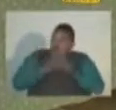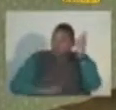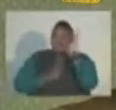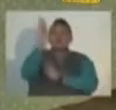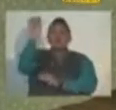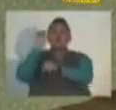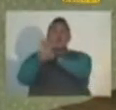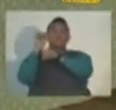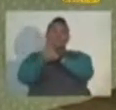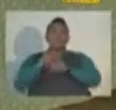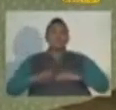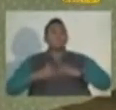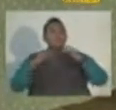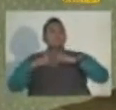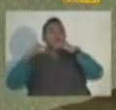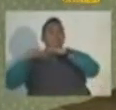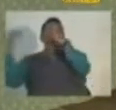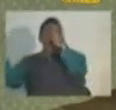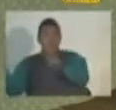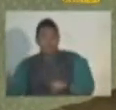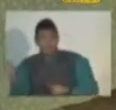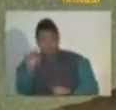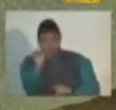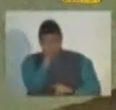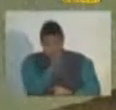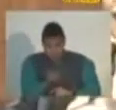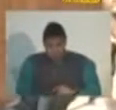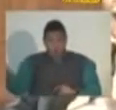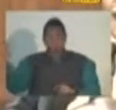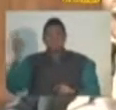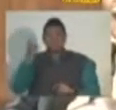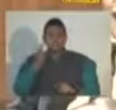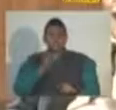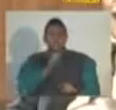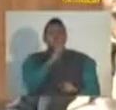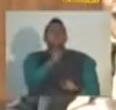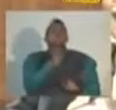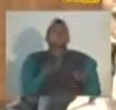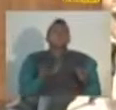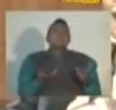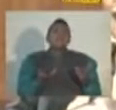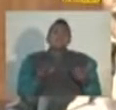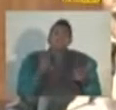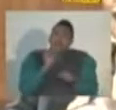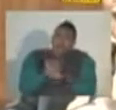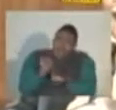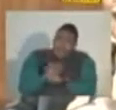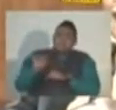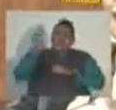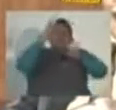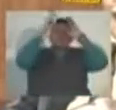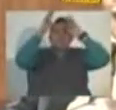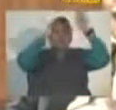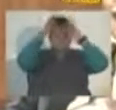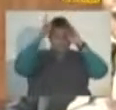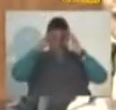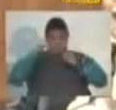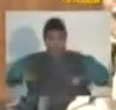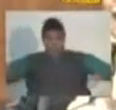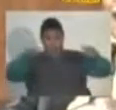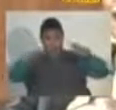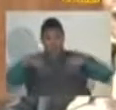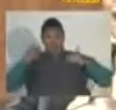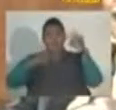job creation, where the resources that lie in the labor and creativity of those